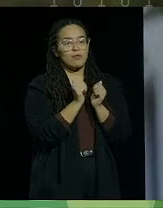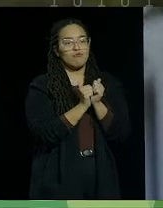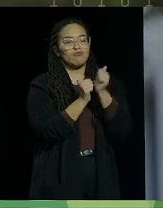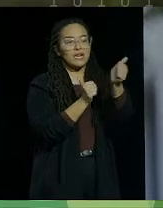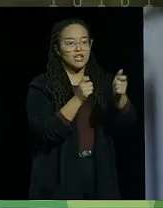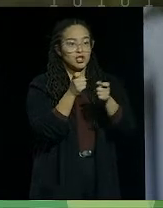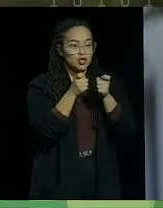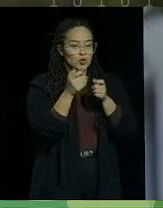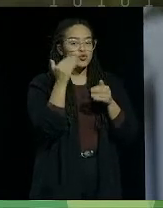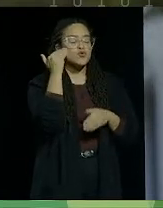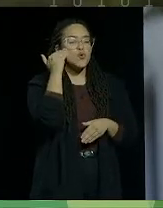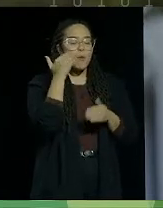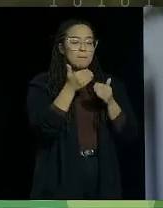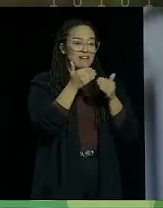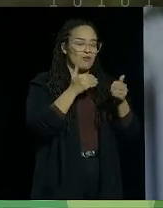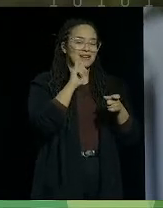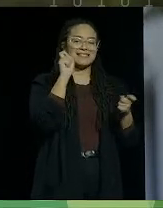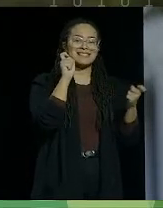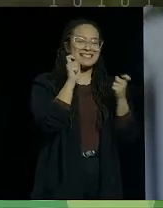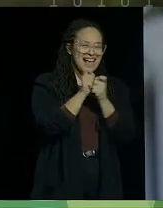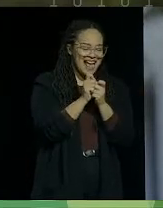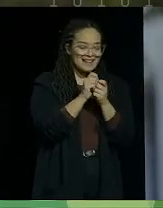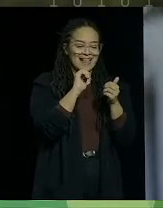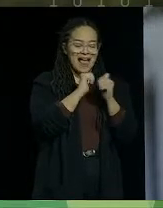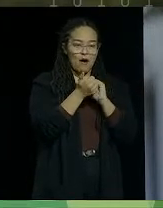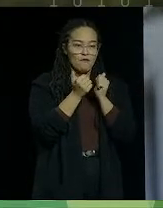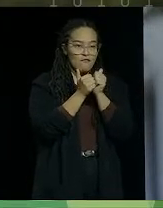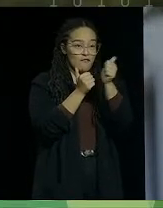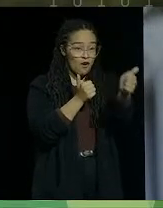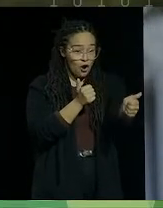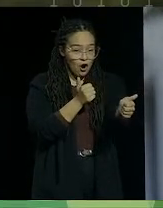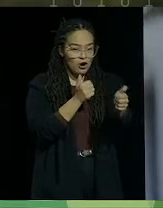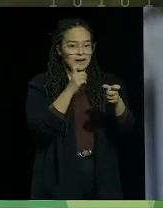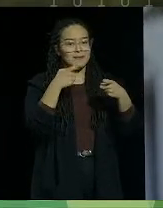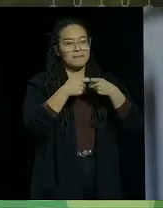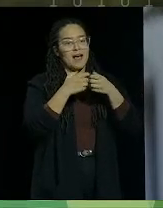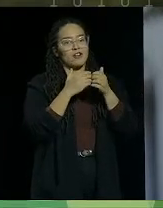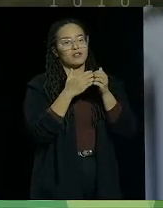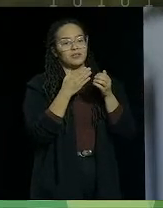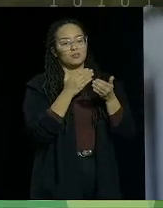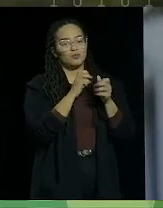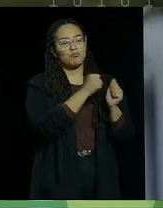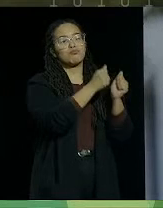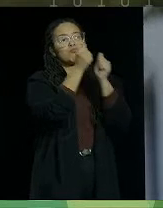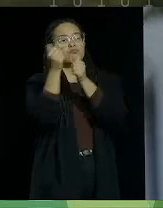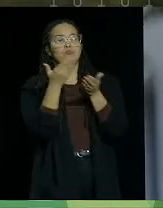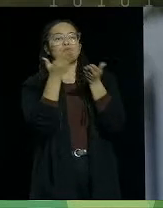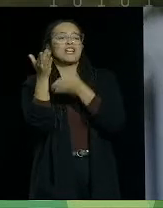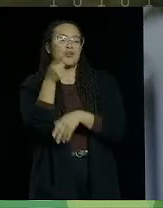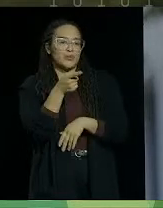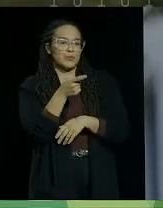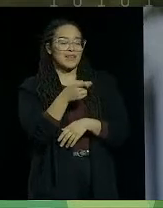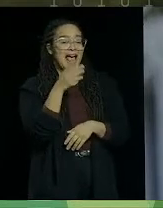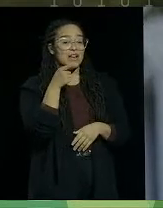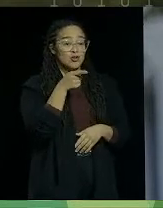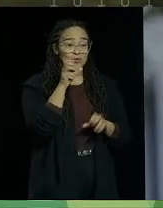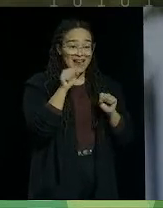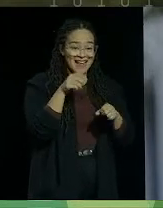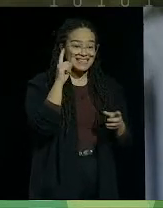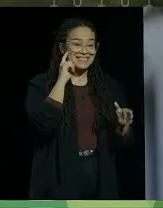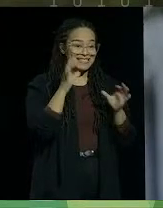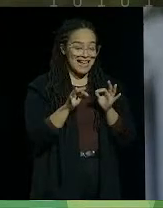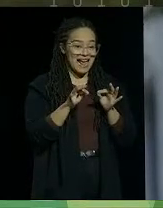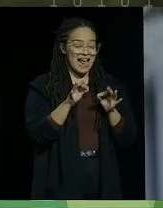control, you know in advance exactly how far your battery will take you. It even lets you decide how much charge you